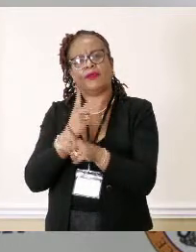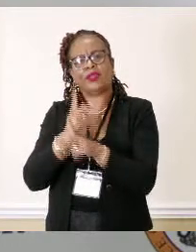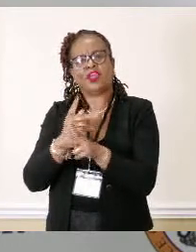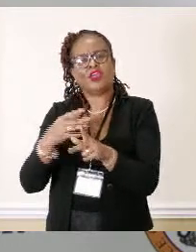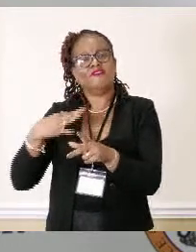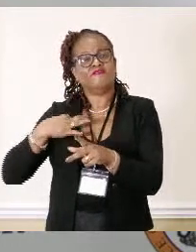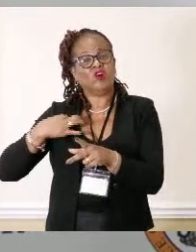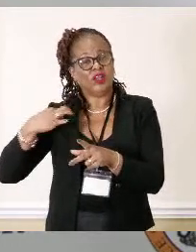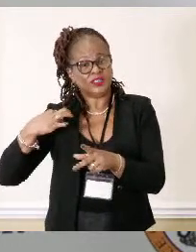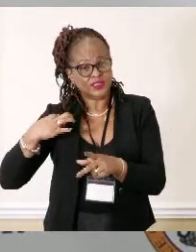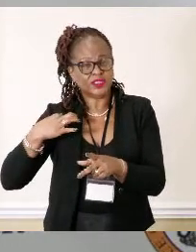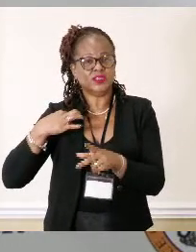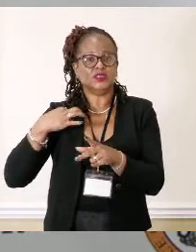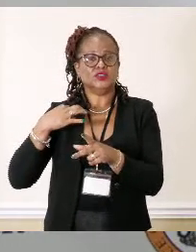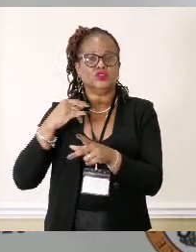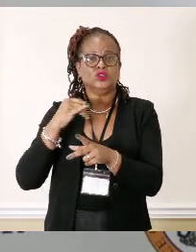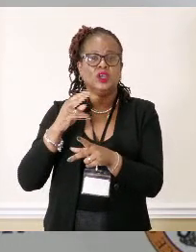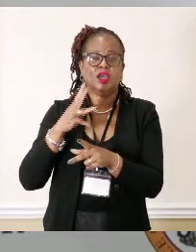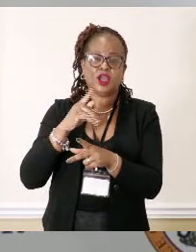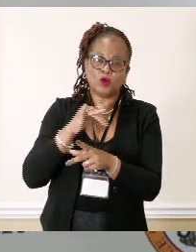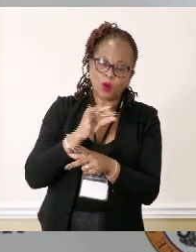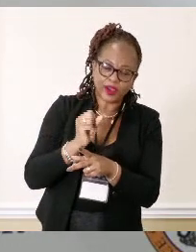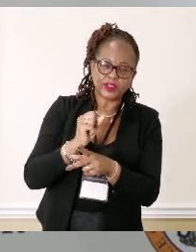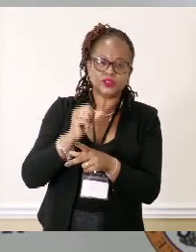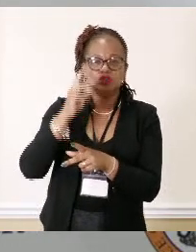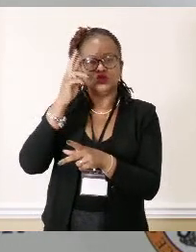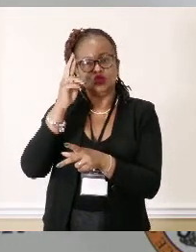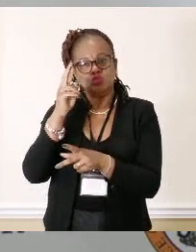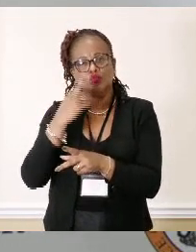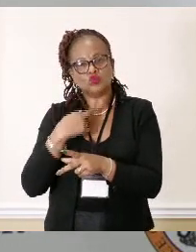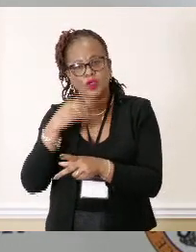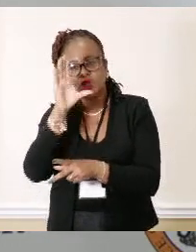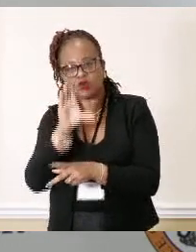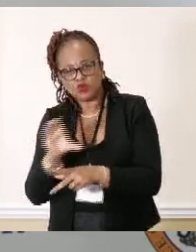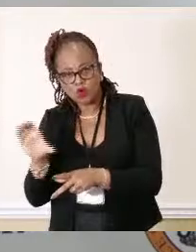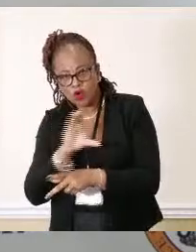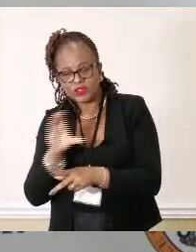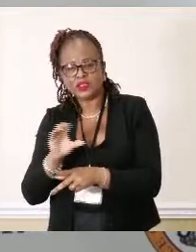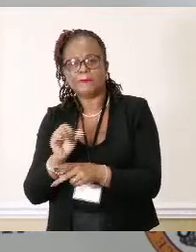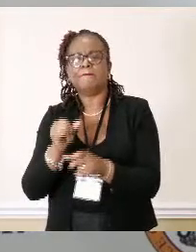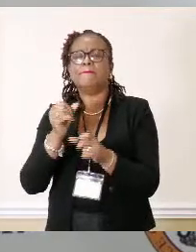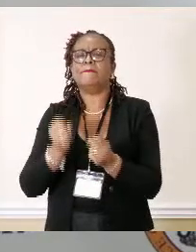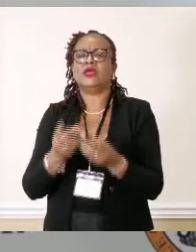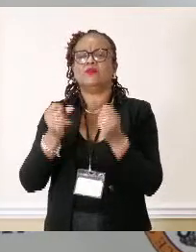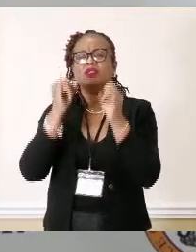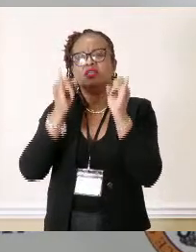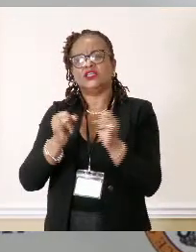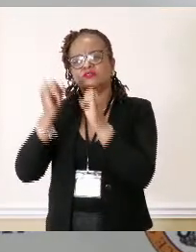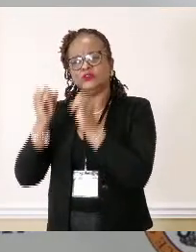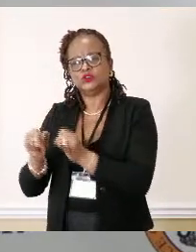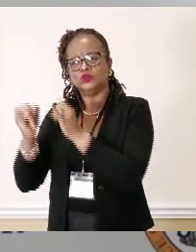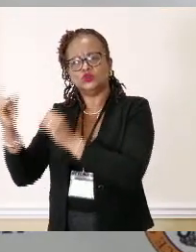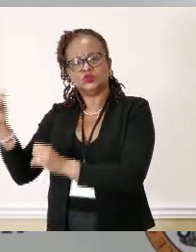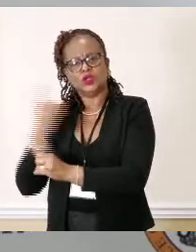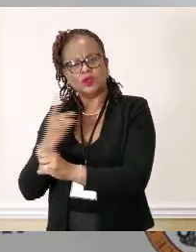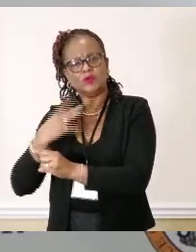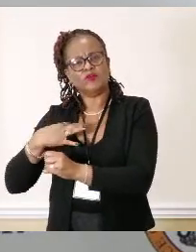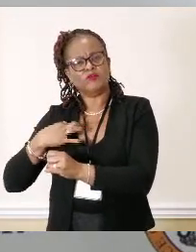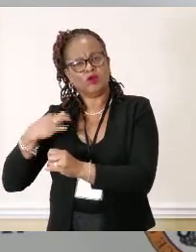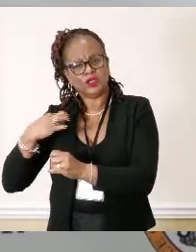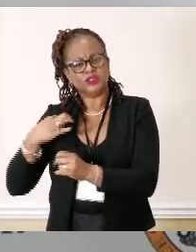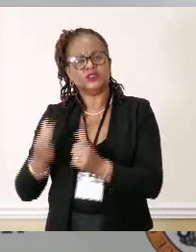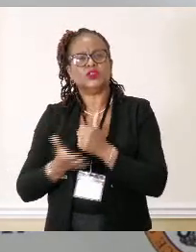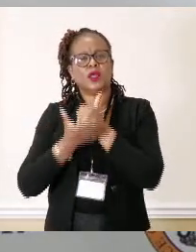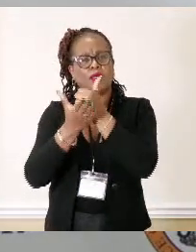volunteers, Rotarians, Kiwanis, Red Cross, and many individuals have come forward to help with